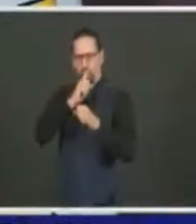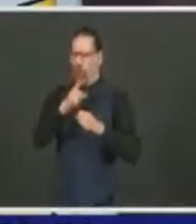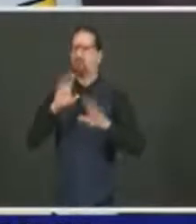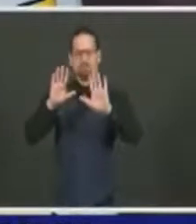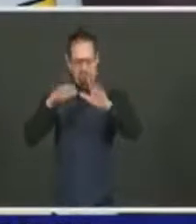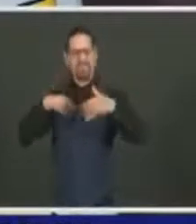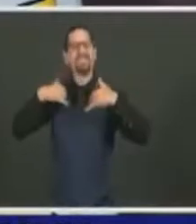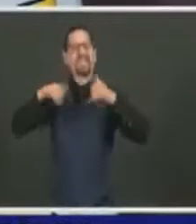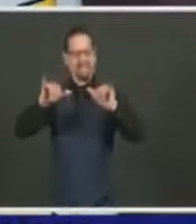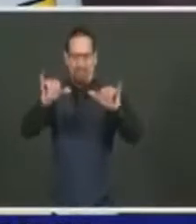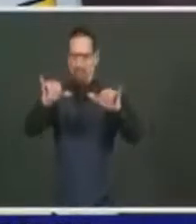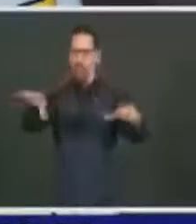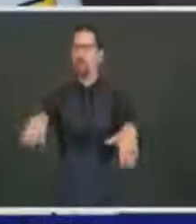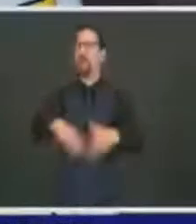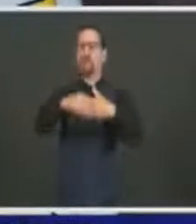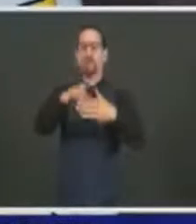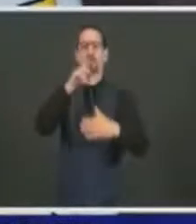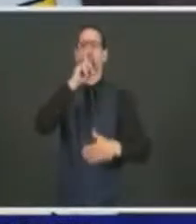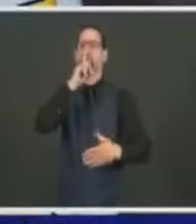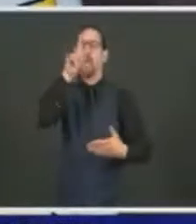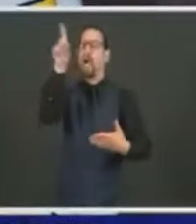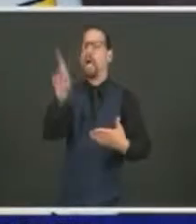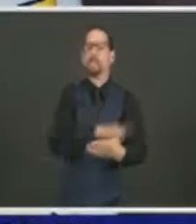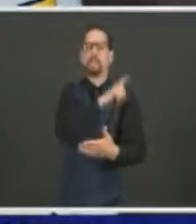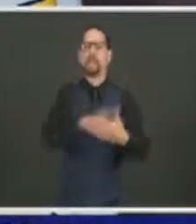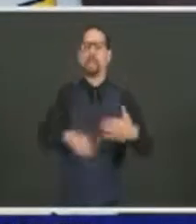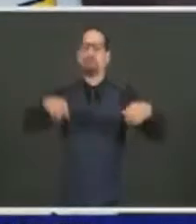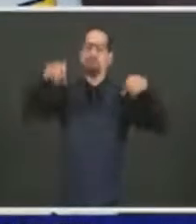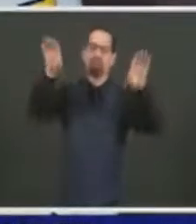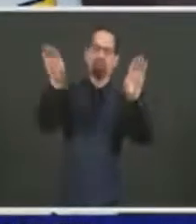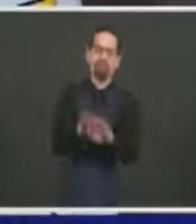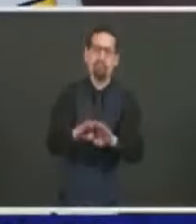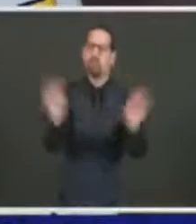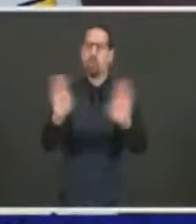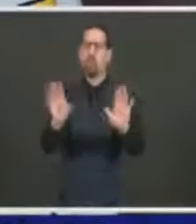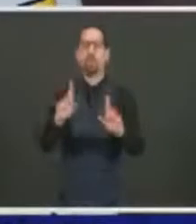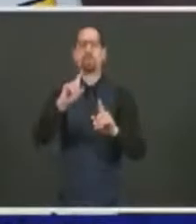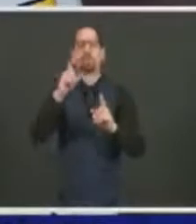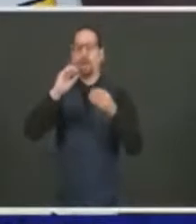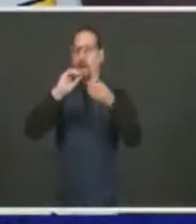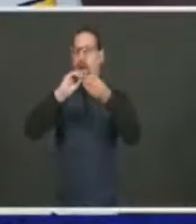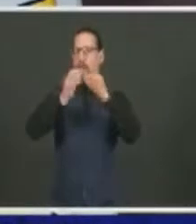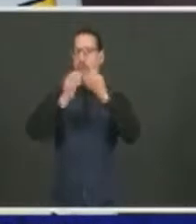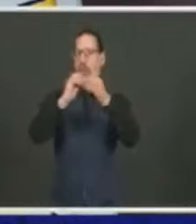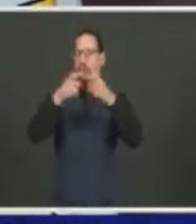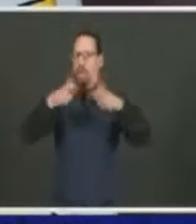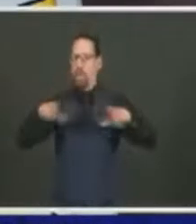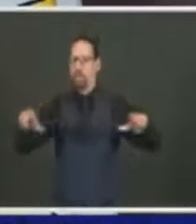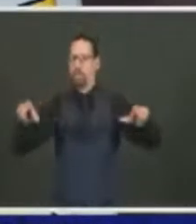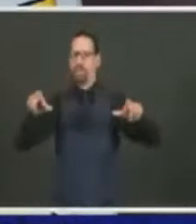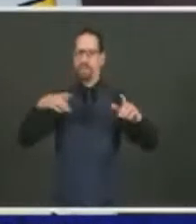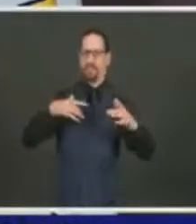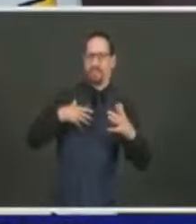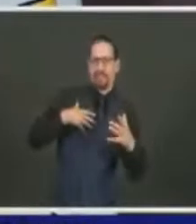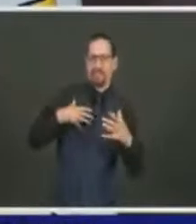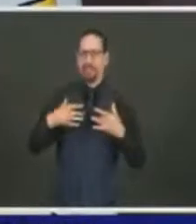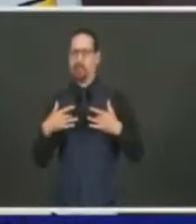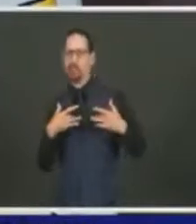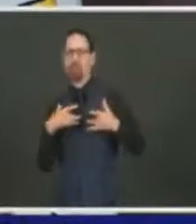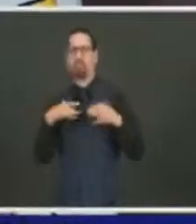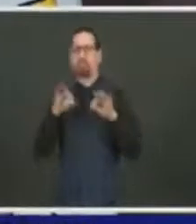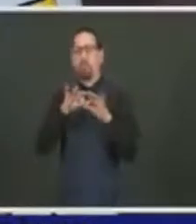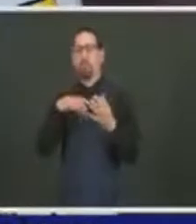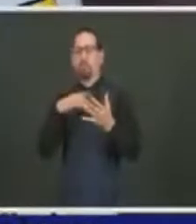want it, but we have to be really careful about the regulations. So we need to hear from you so we can help you have the wedding that